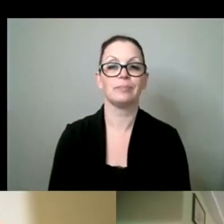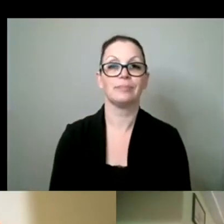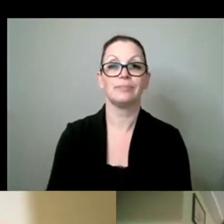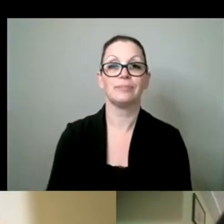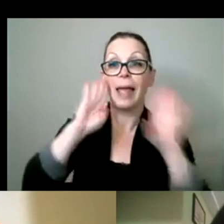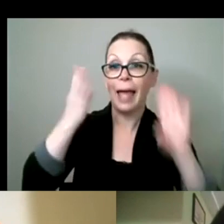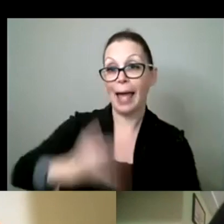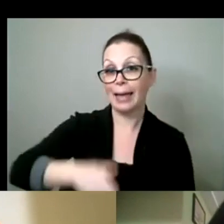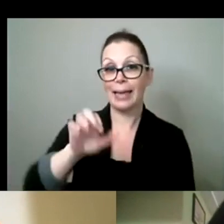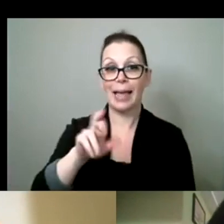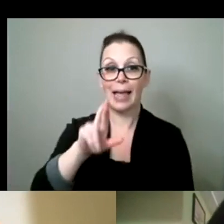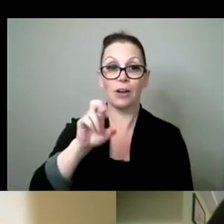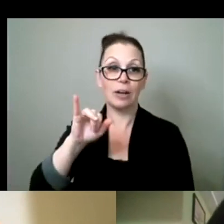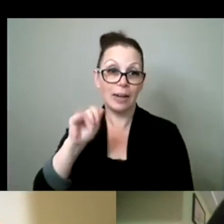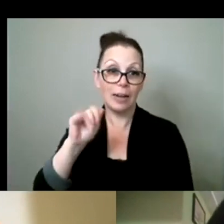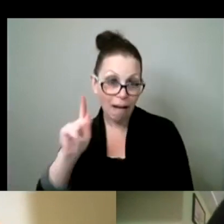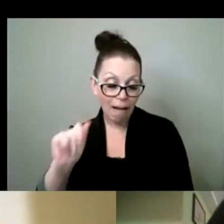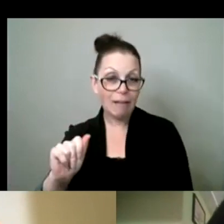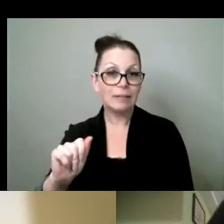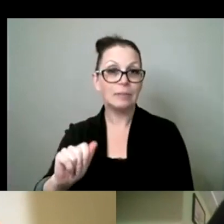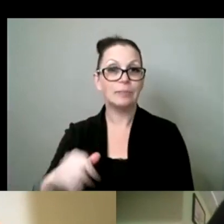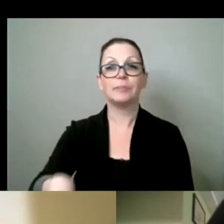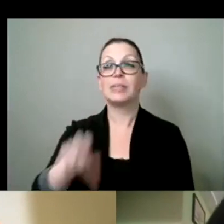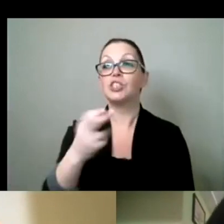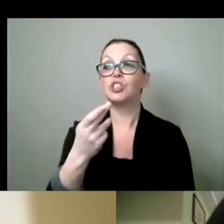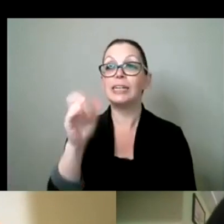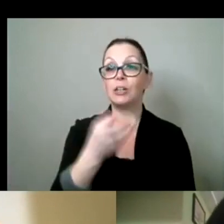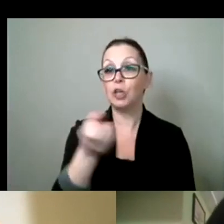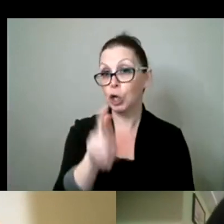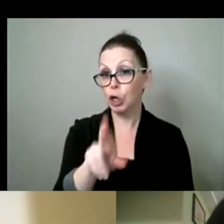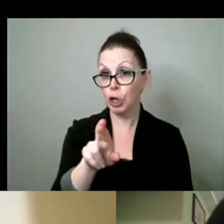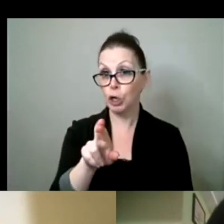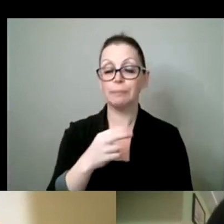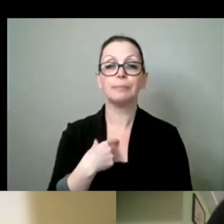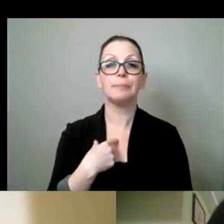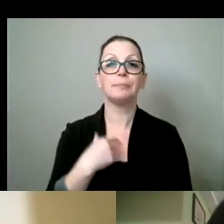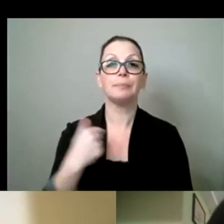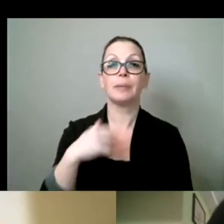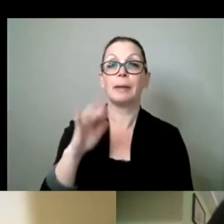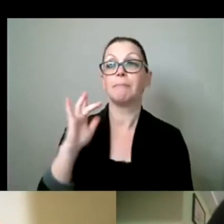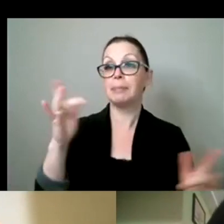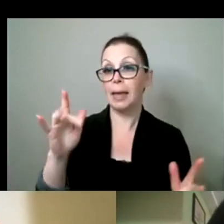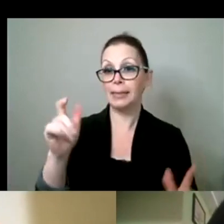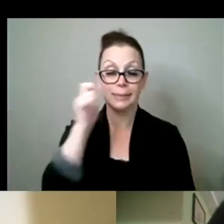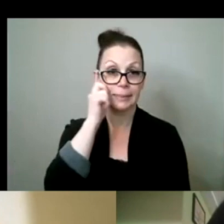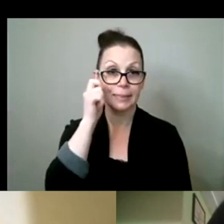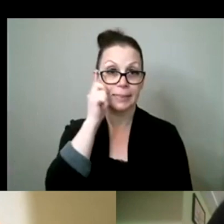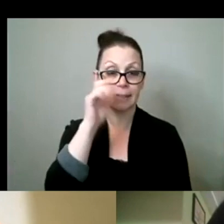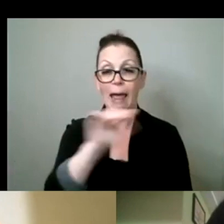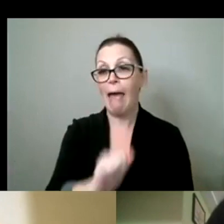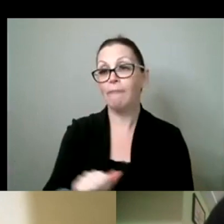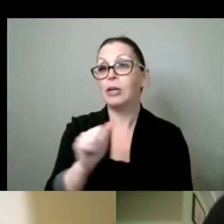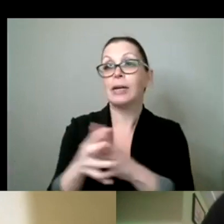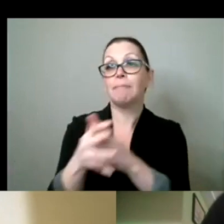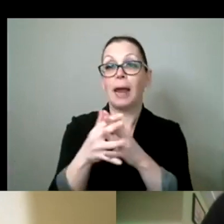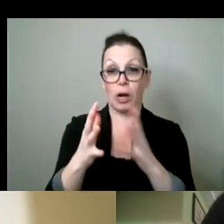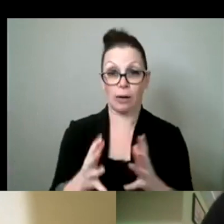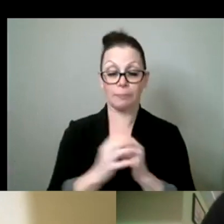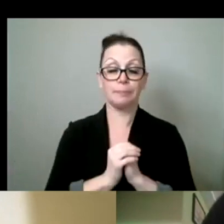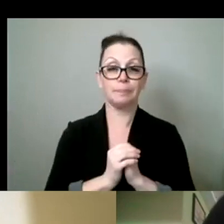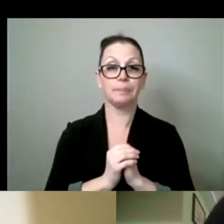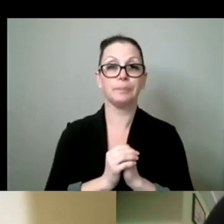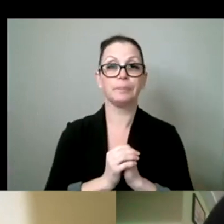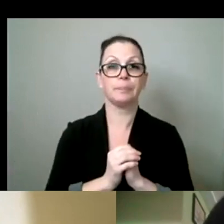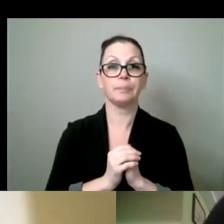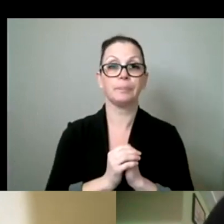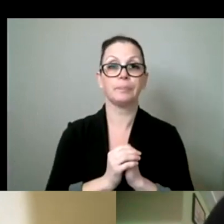Hi, my name is Erika Ellis. I go by she, her. I am a light-skinned African-American.